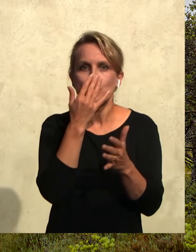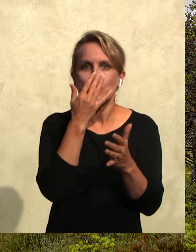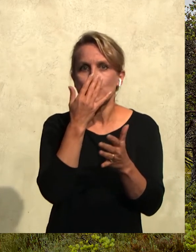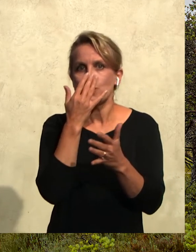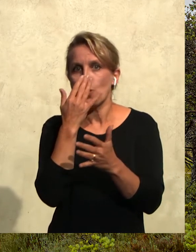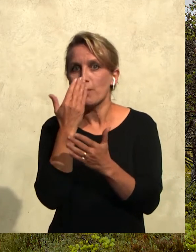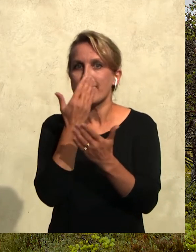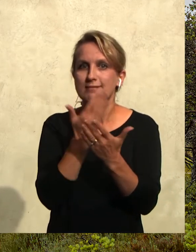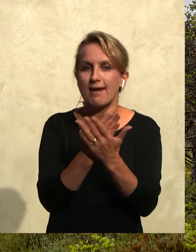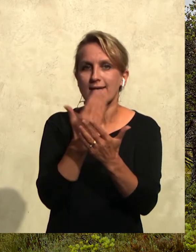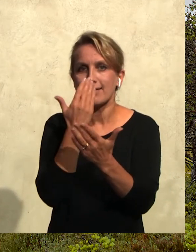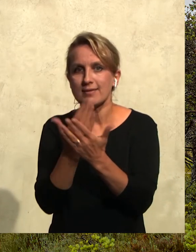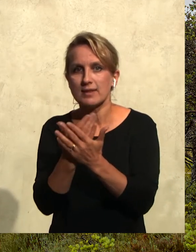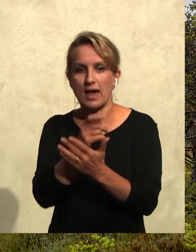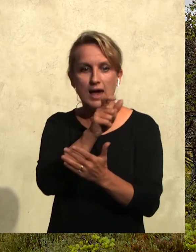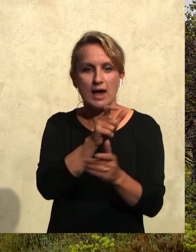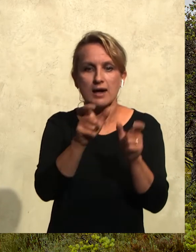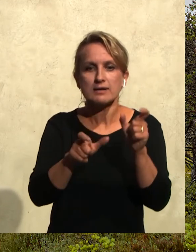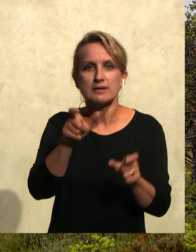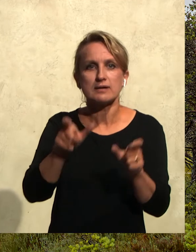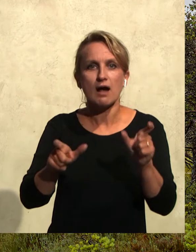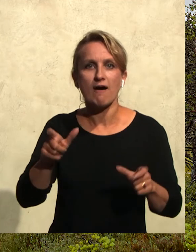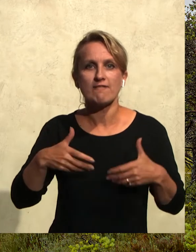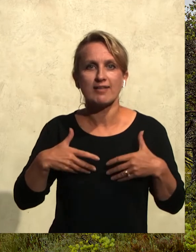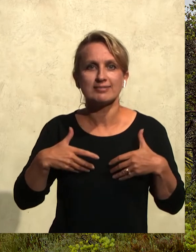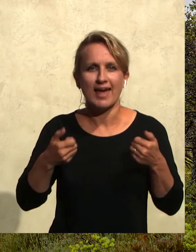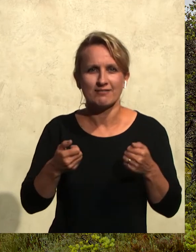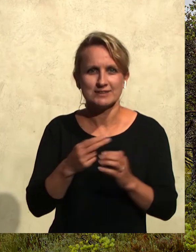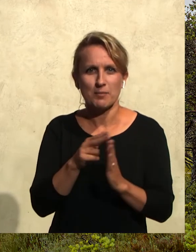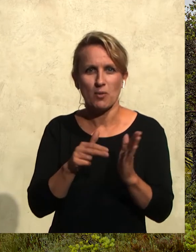public health challenge, let's call it, is perhaps